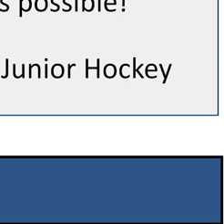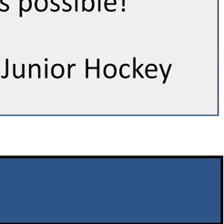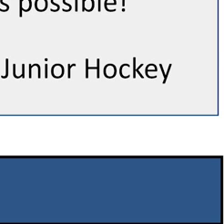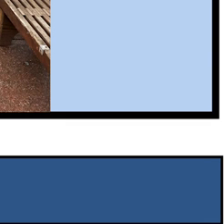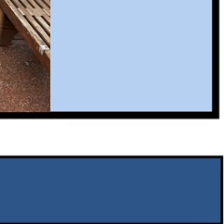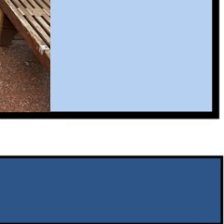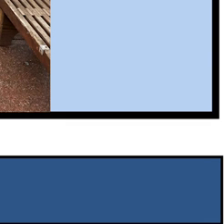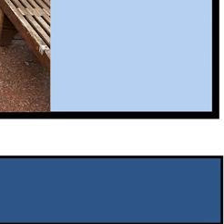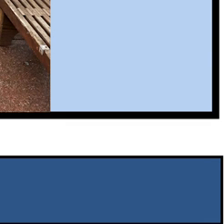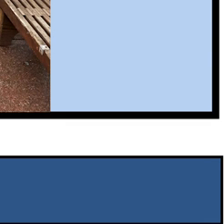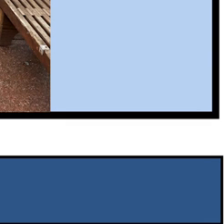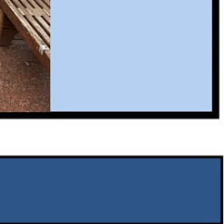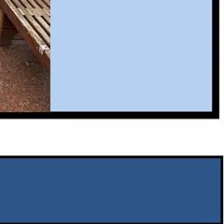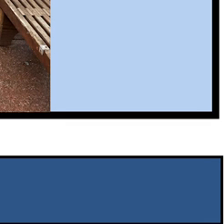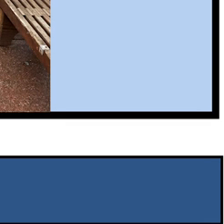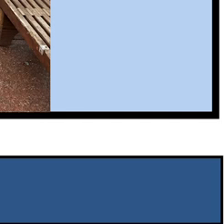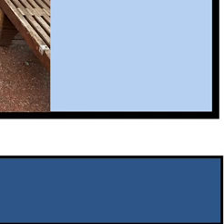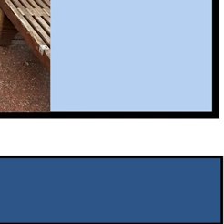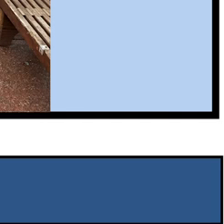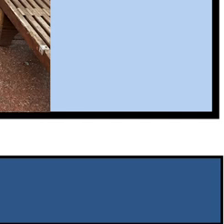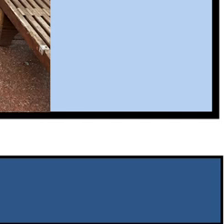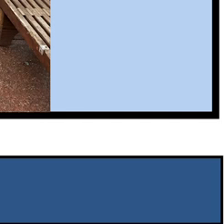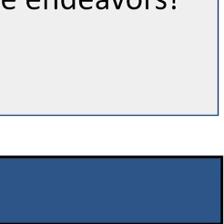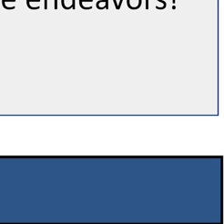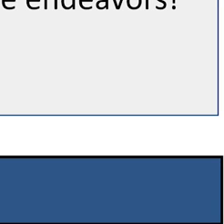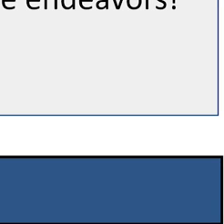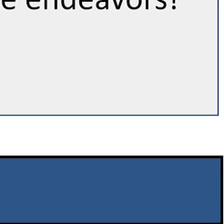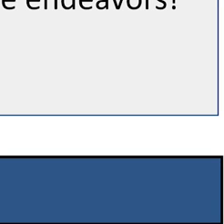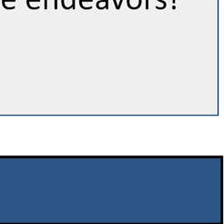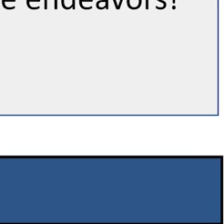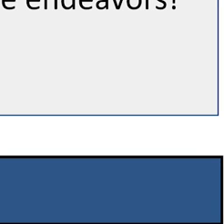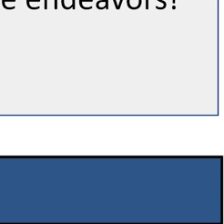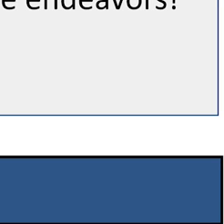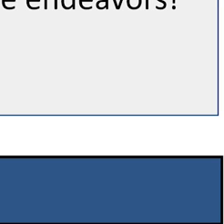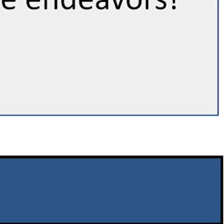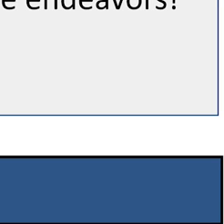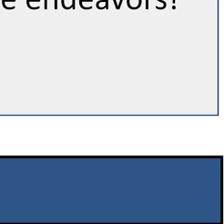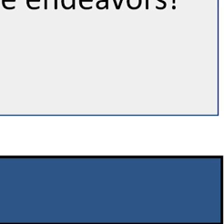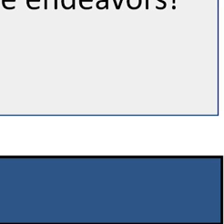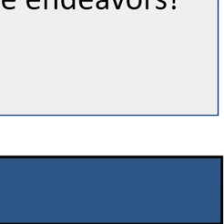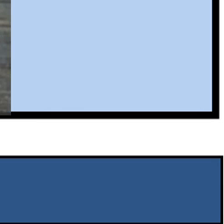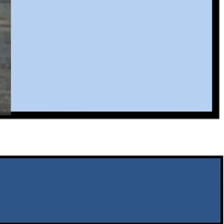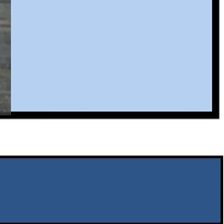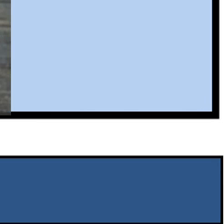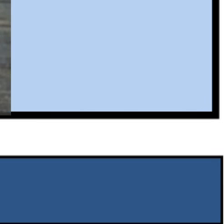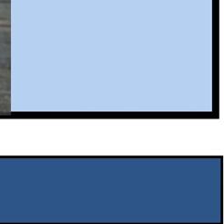Hannah Ann Grace Graham. Emily Jacobson. Kelsey